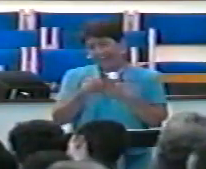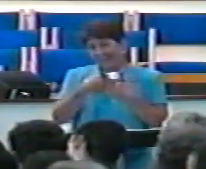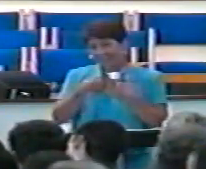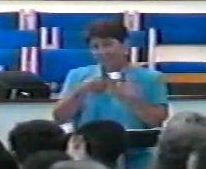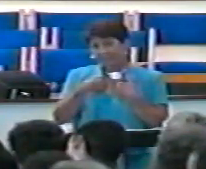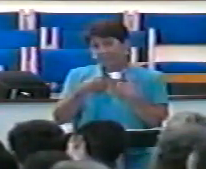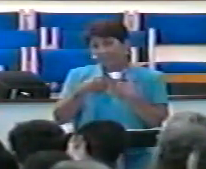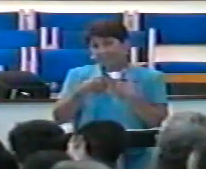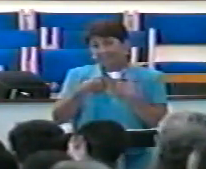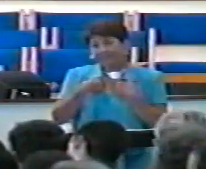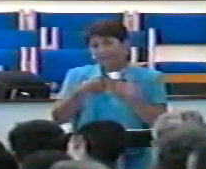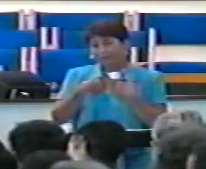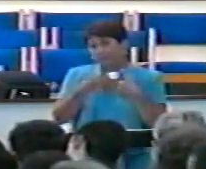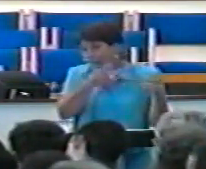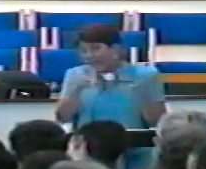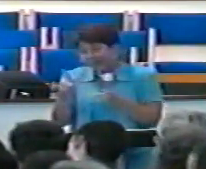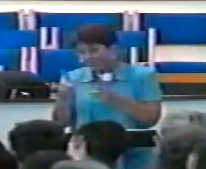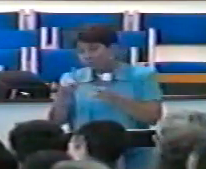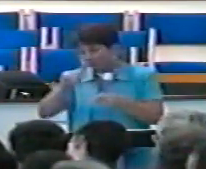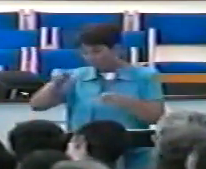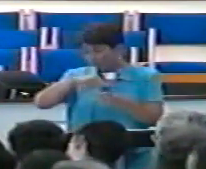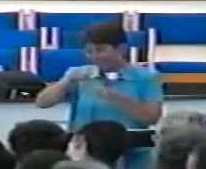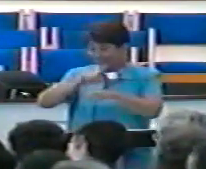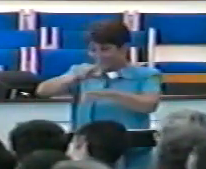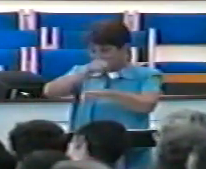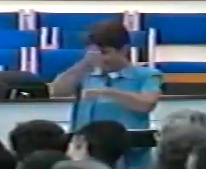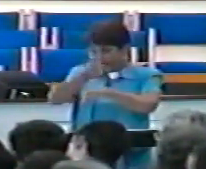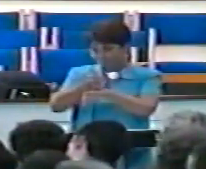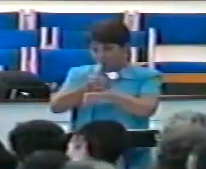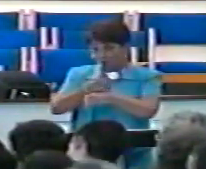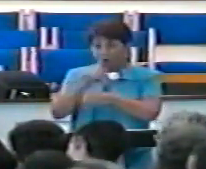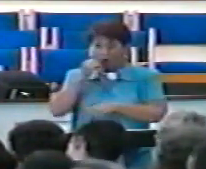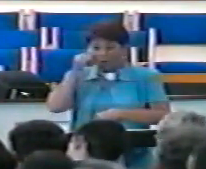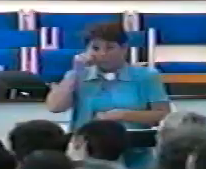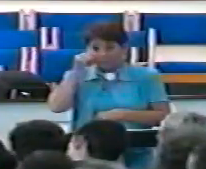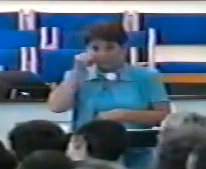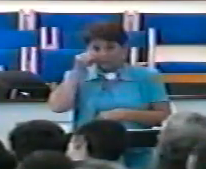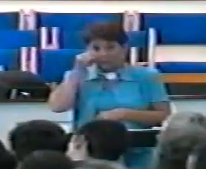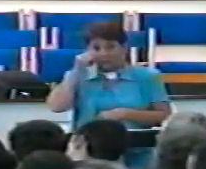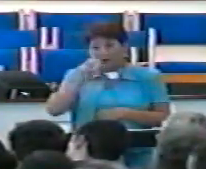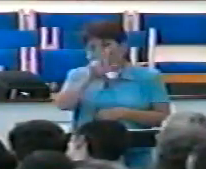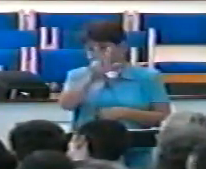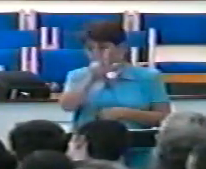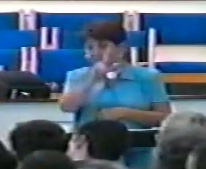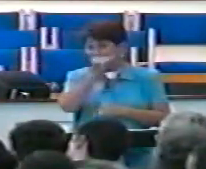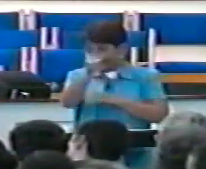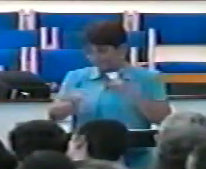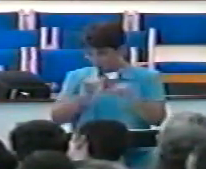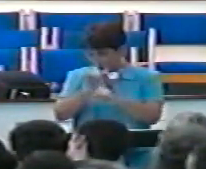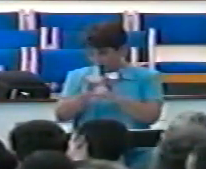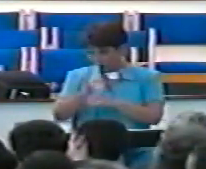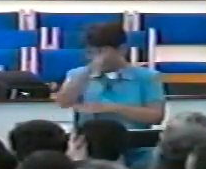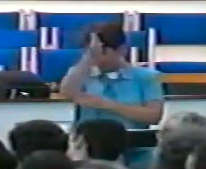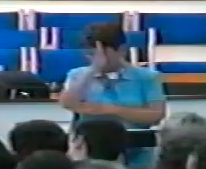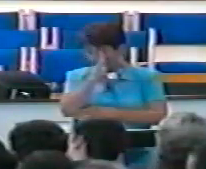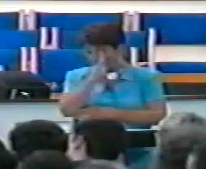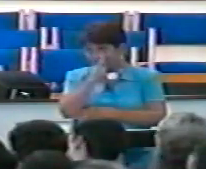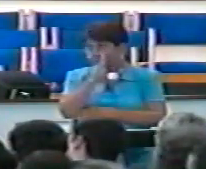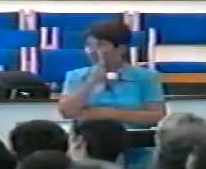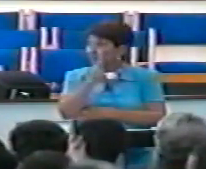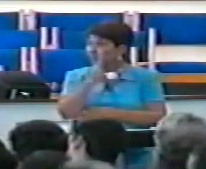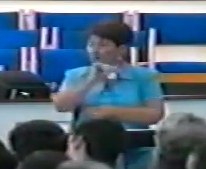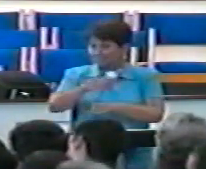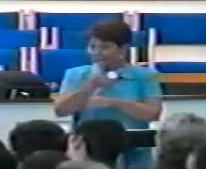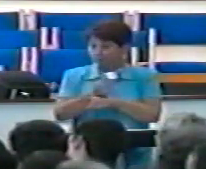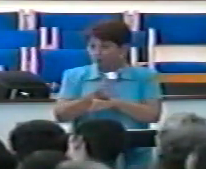God established, the home, the church, and the government, I feel like the home is the most important because it's